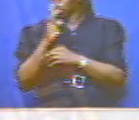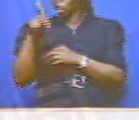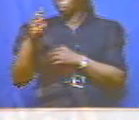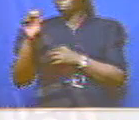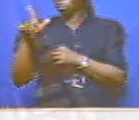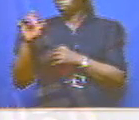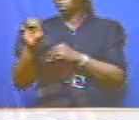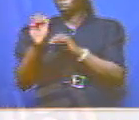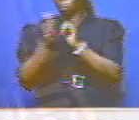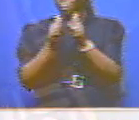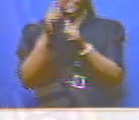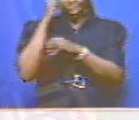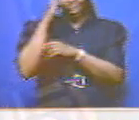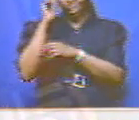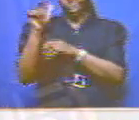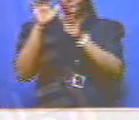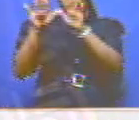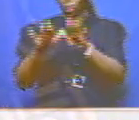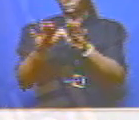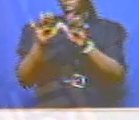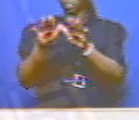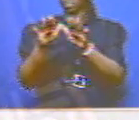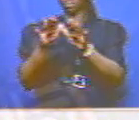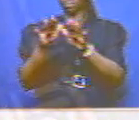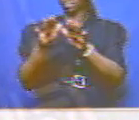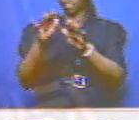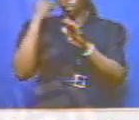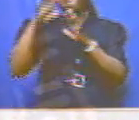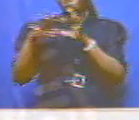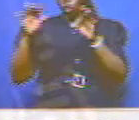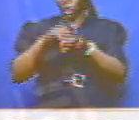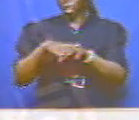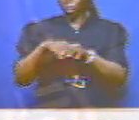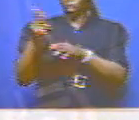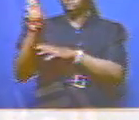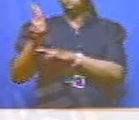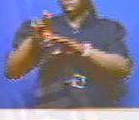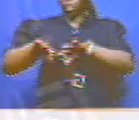us to diversify the sport. I agree with you, for a long time we've only been doing swimming.